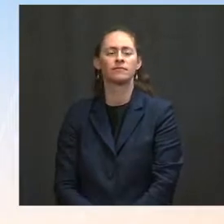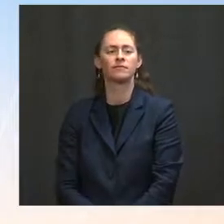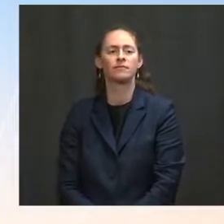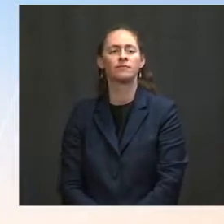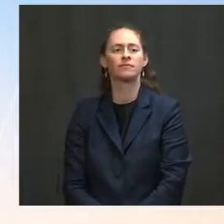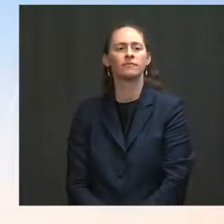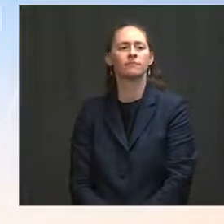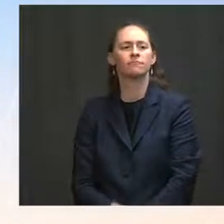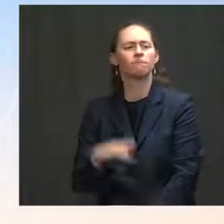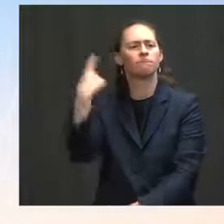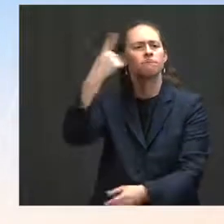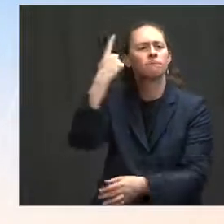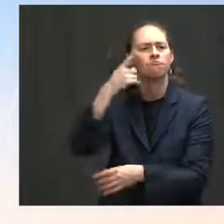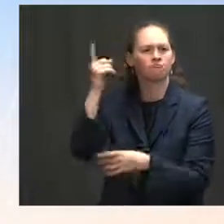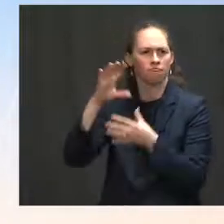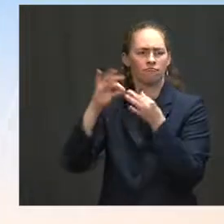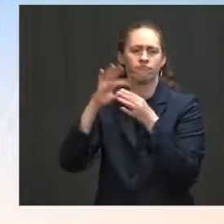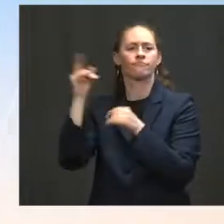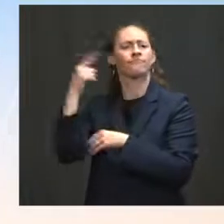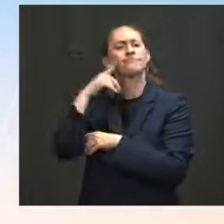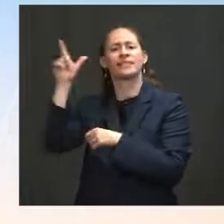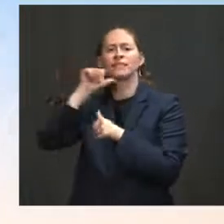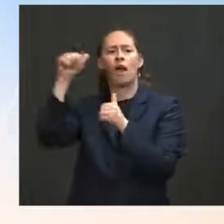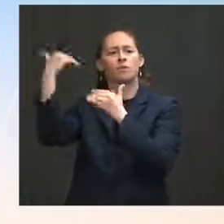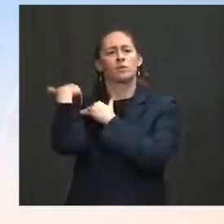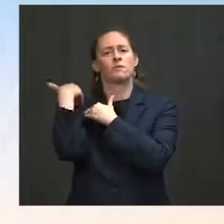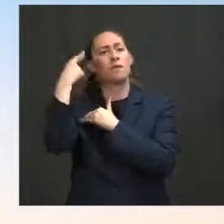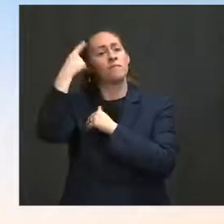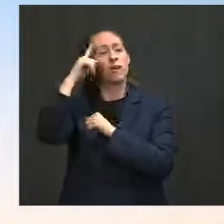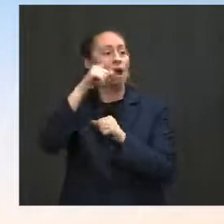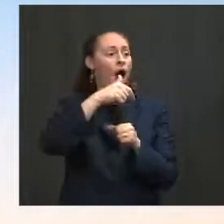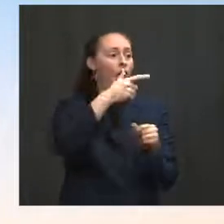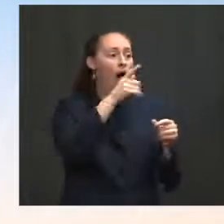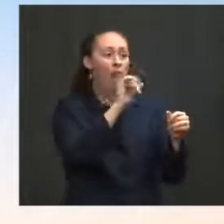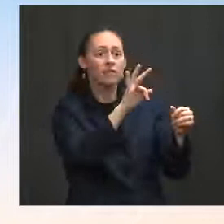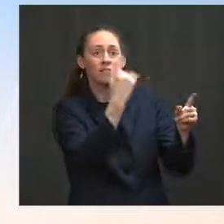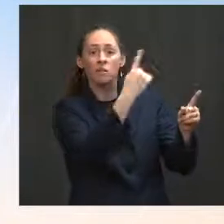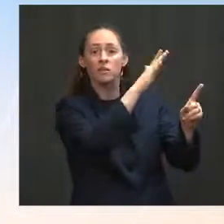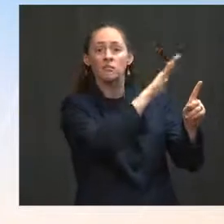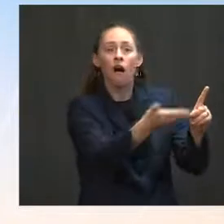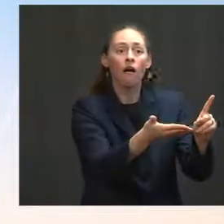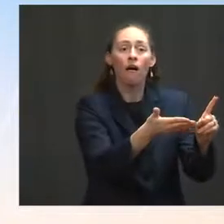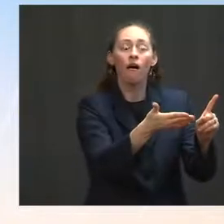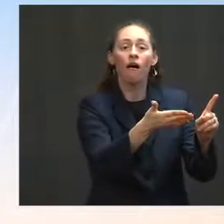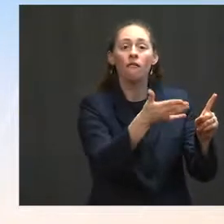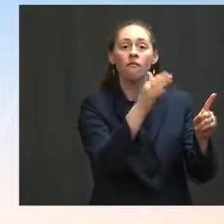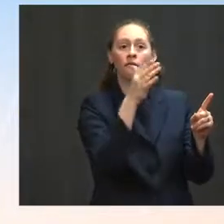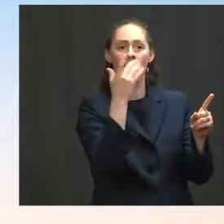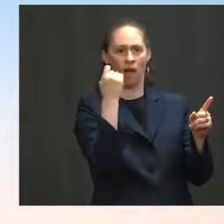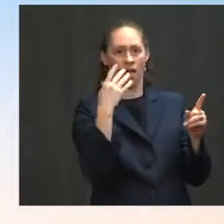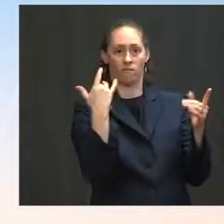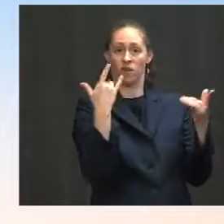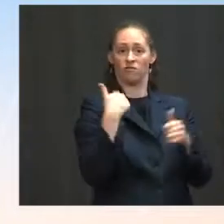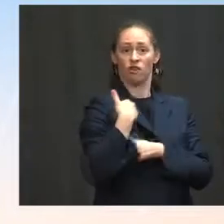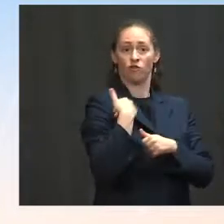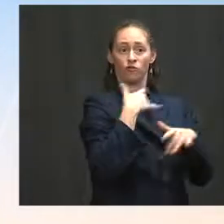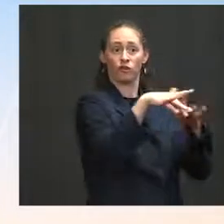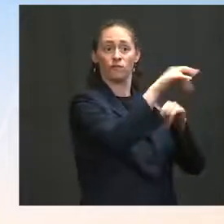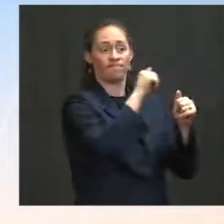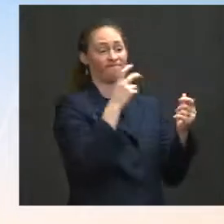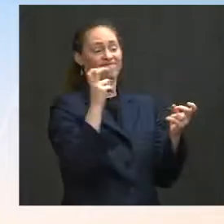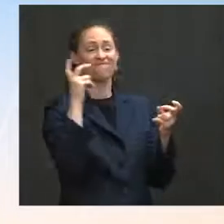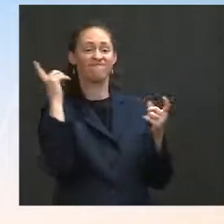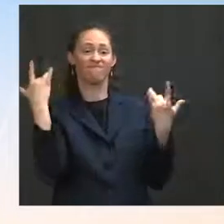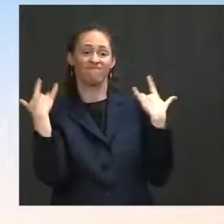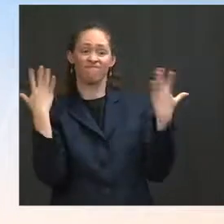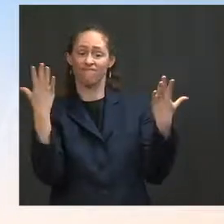U.S. doesn't bear responsibility for any deaths that might occur after the U.S. withdraws. Can you explain, how the U.S. doesn't bear any